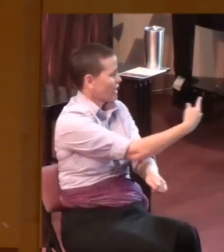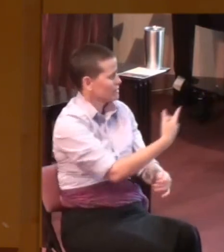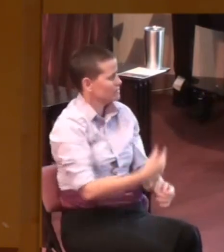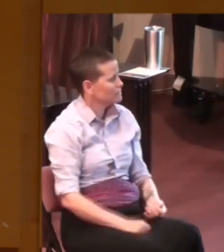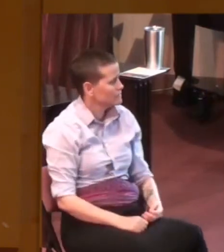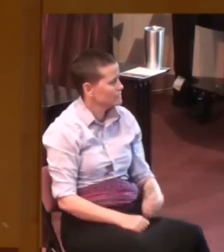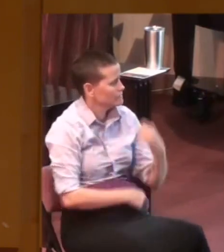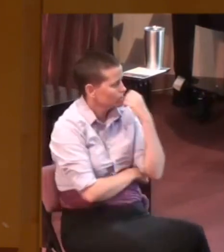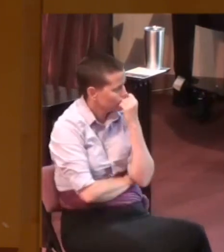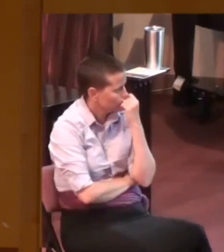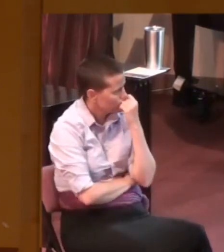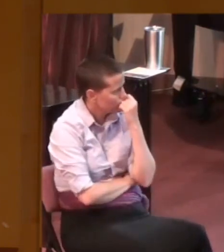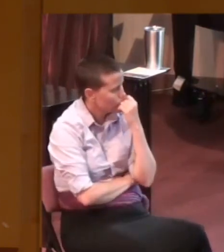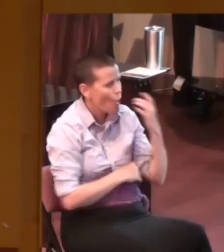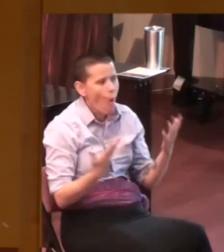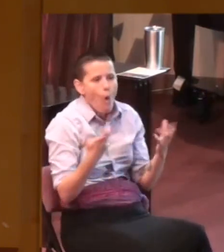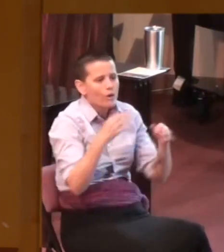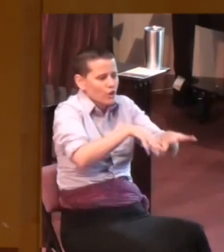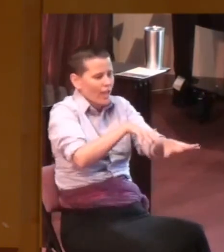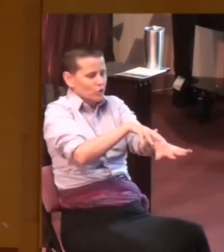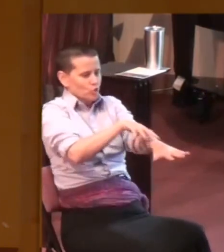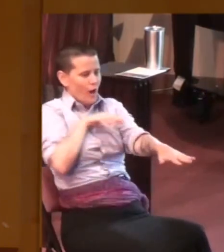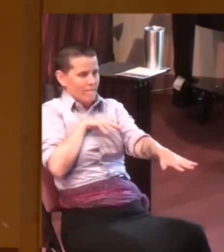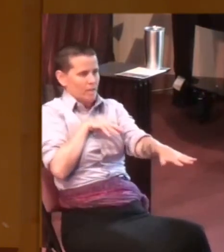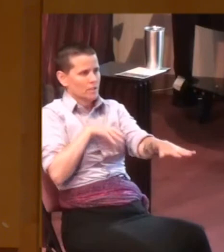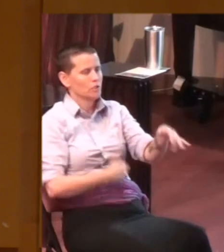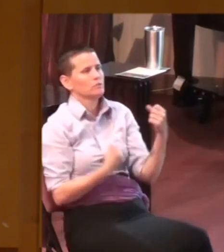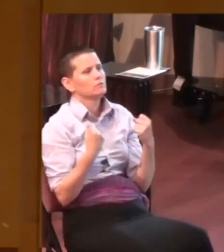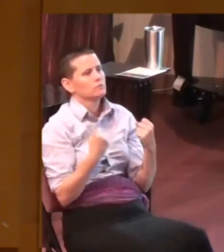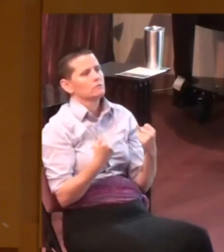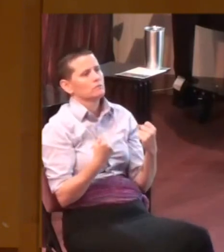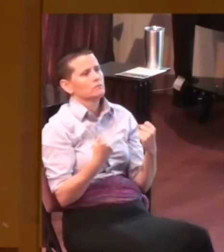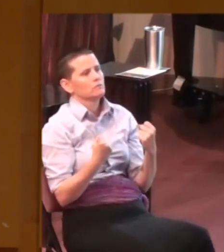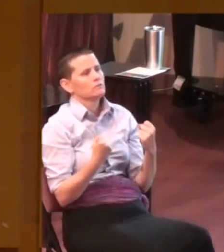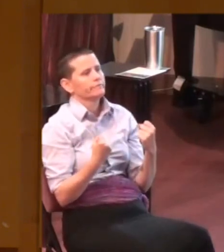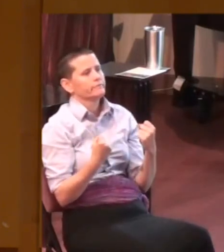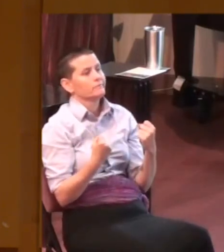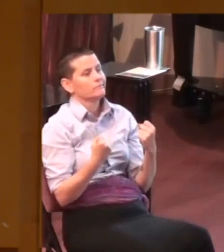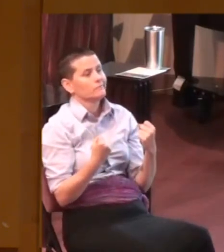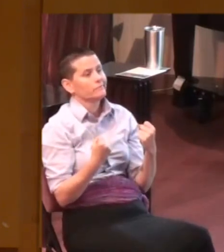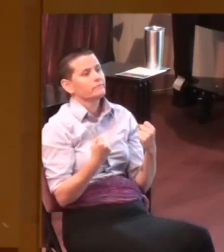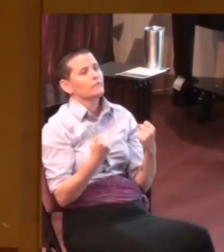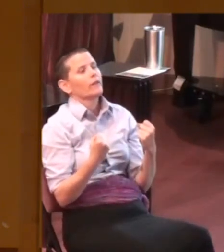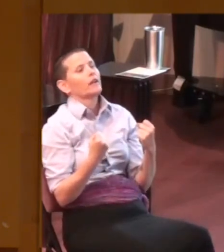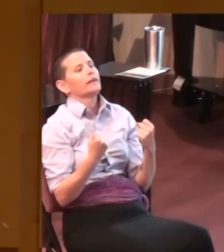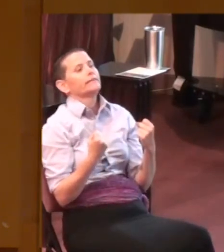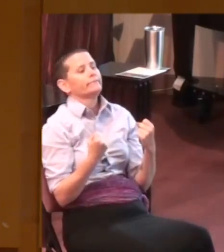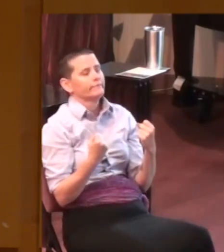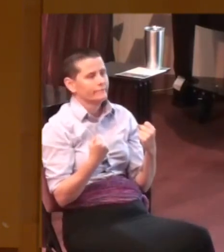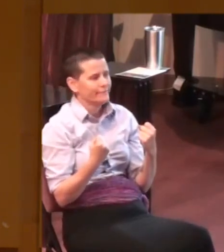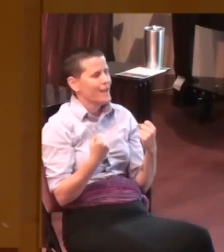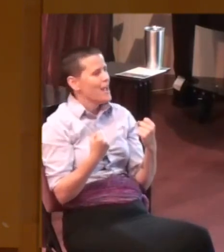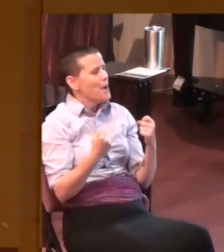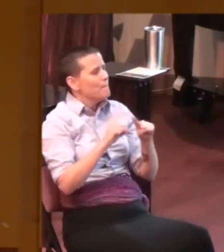a sudden you're not critical. You start giggling. And you feel compassion and love. And sure enough, you walk over to the out of bounds line and